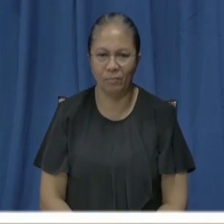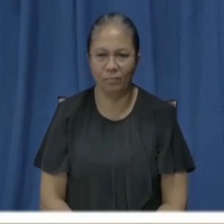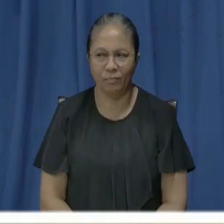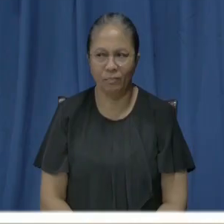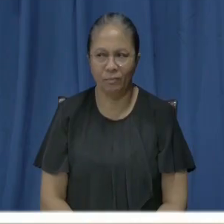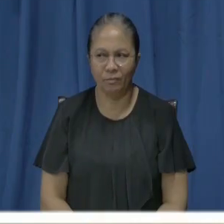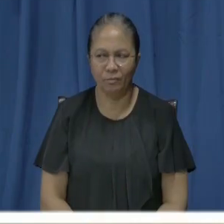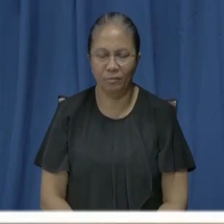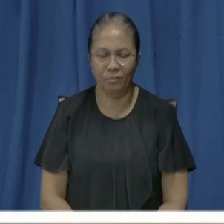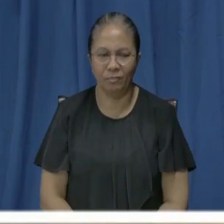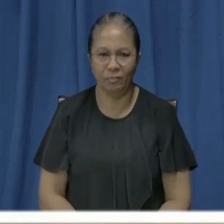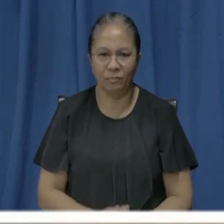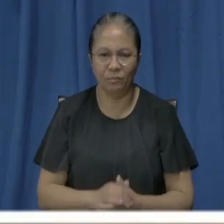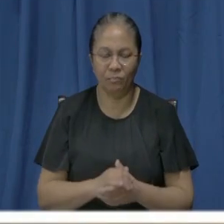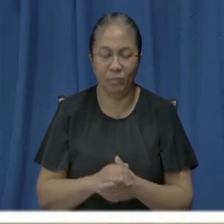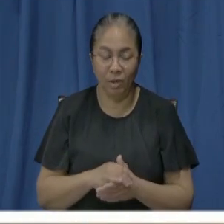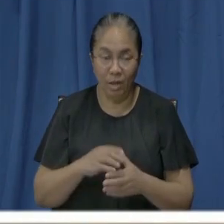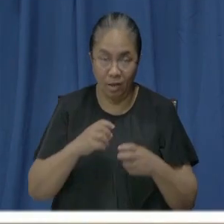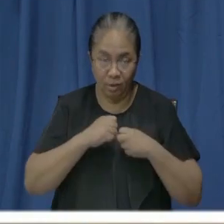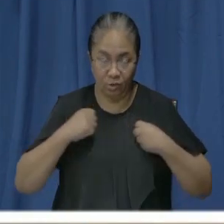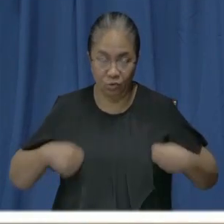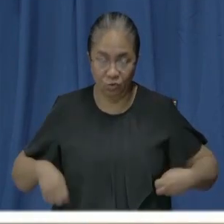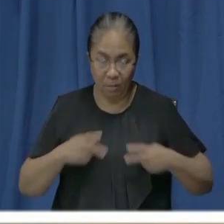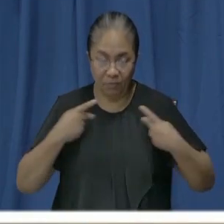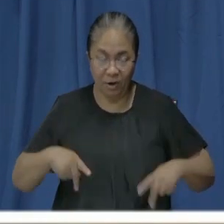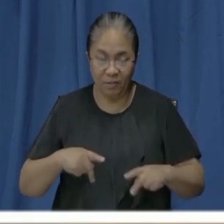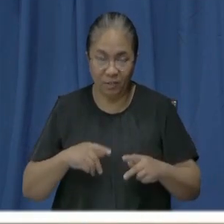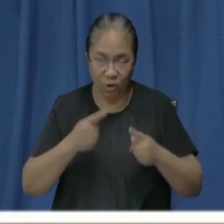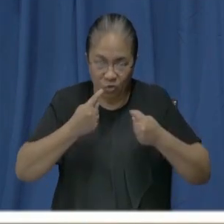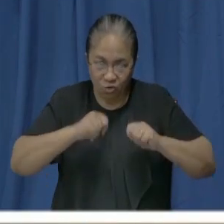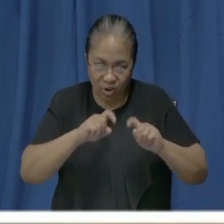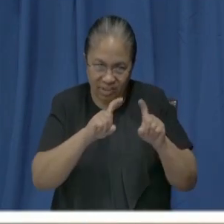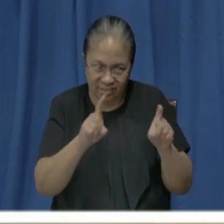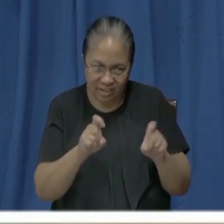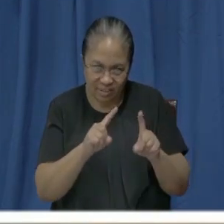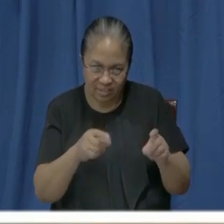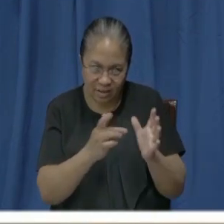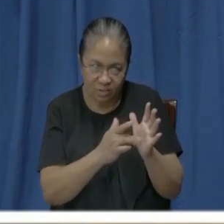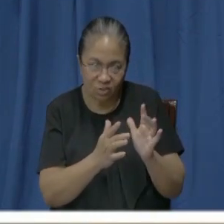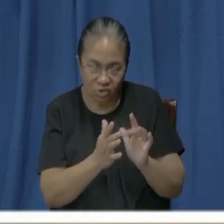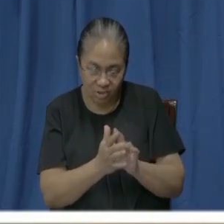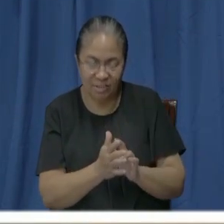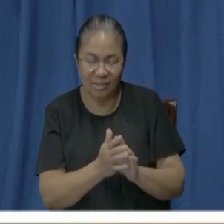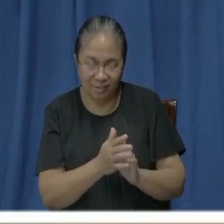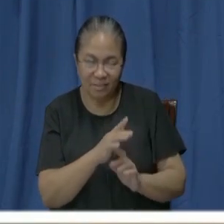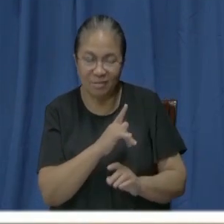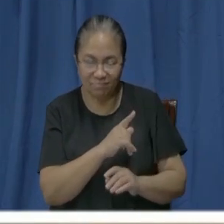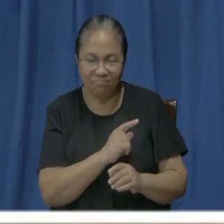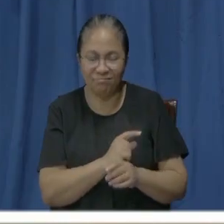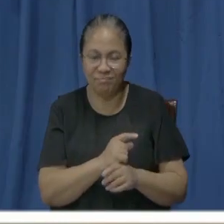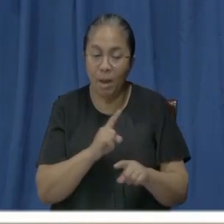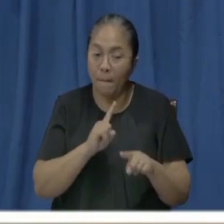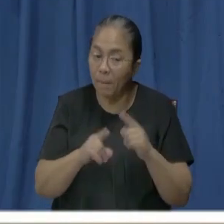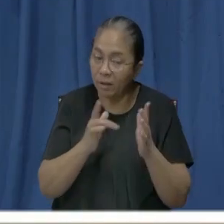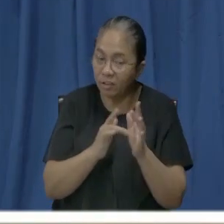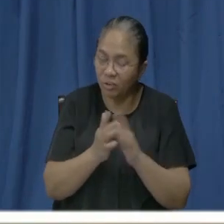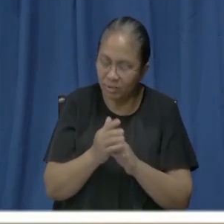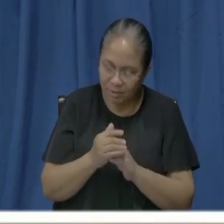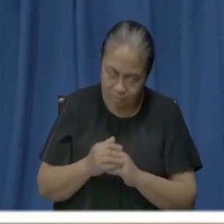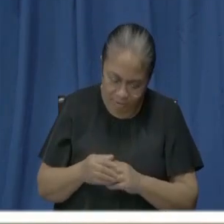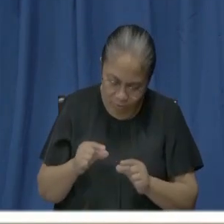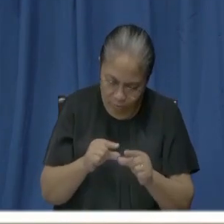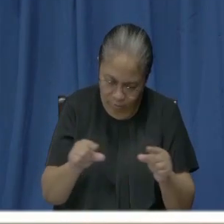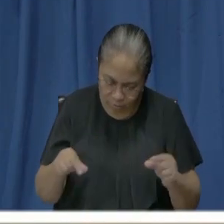They asked him this as a test, looking for something to use against him. But Jesus bent down,